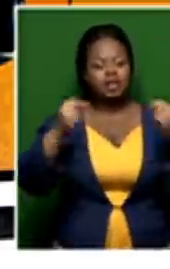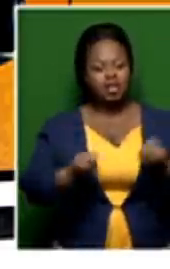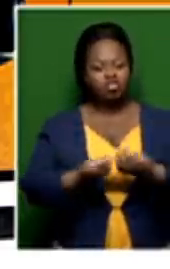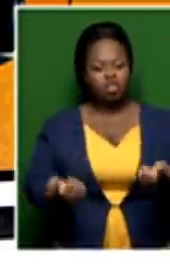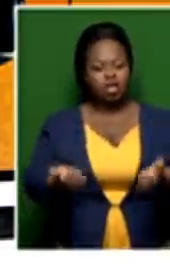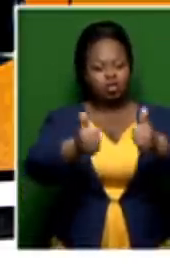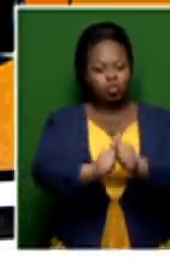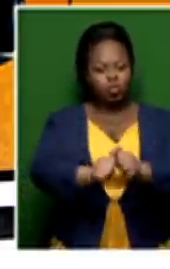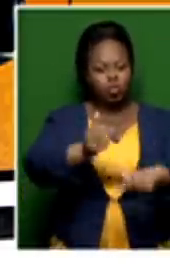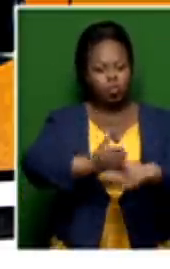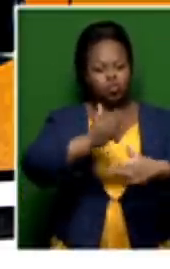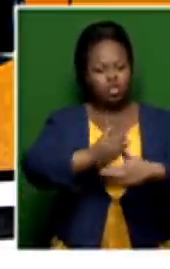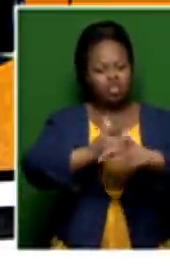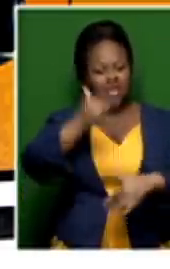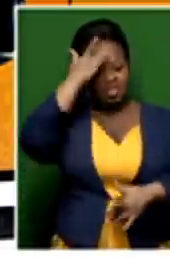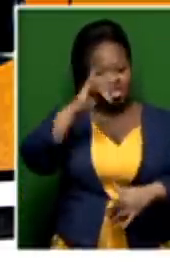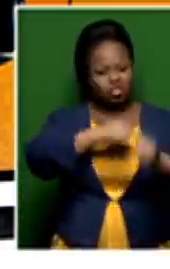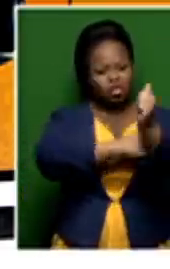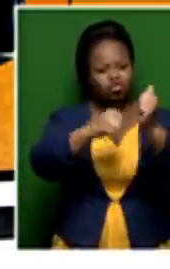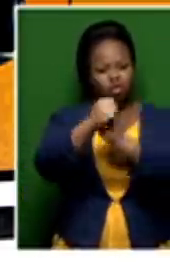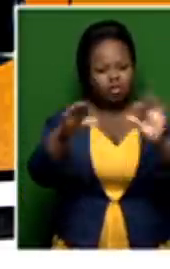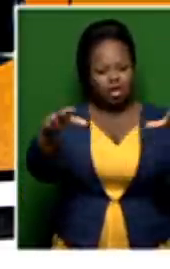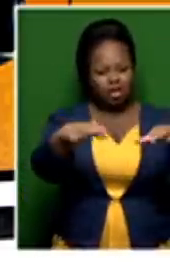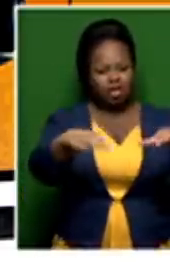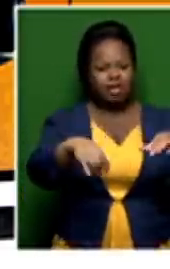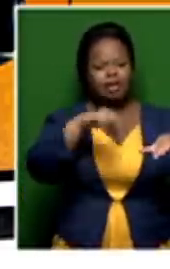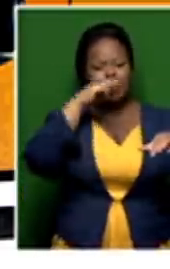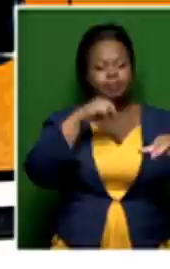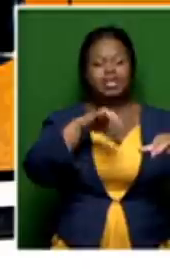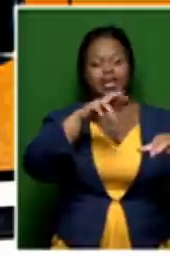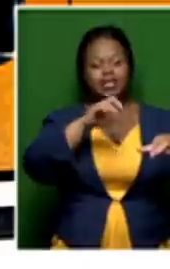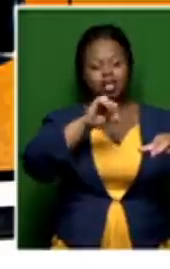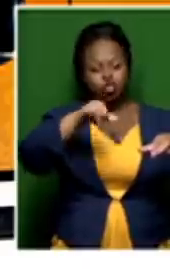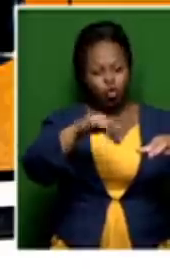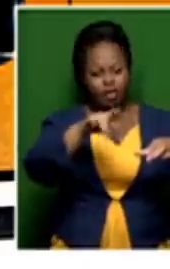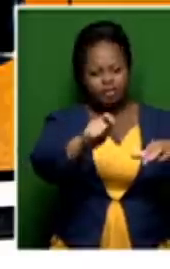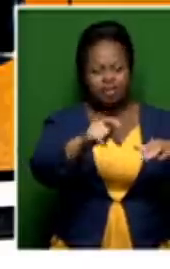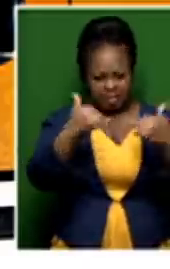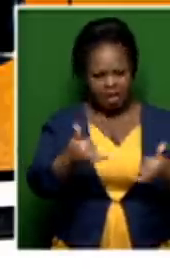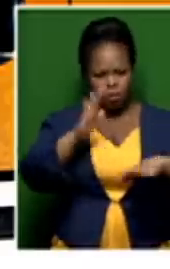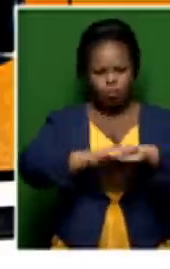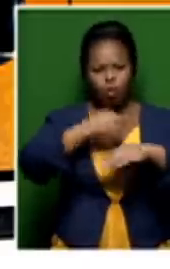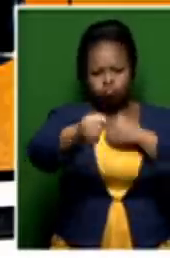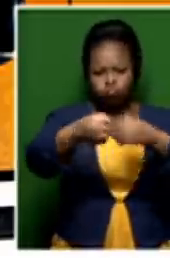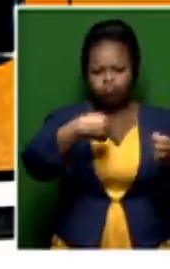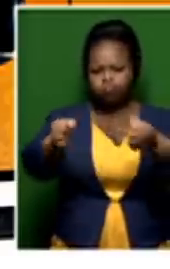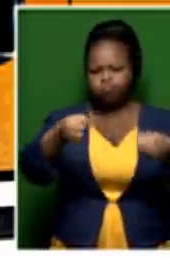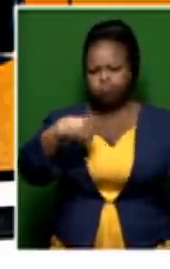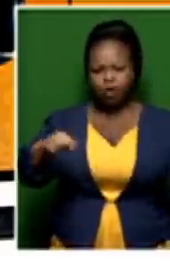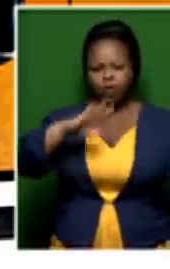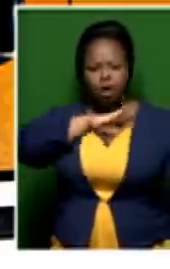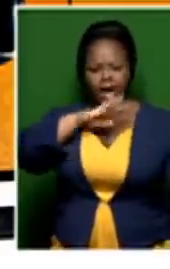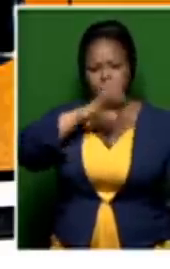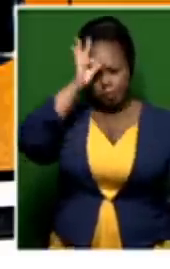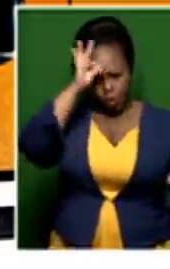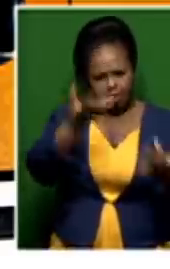Joint Operational and Intelligence Structure, known as the NAT Joints, has intensified deployment in all the